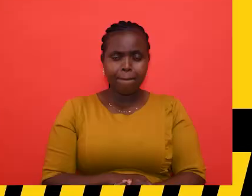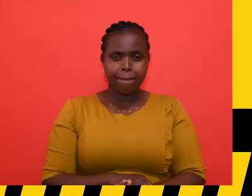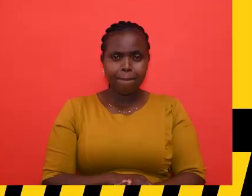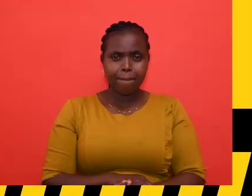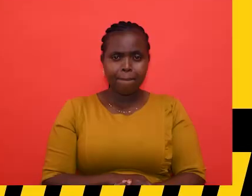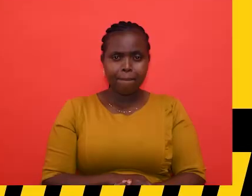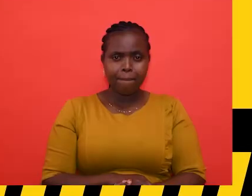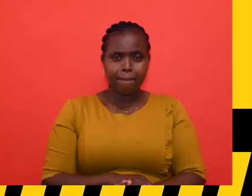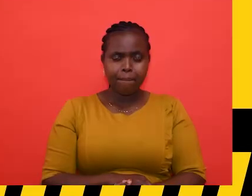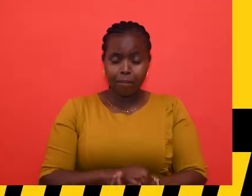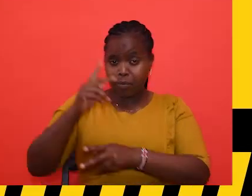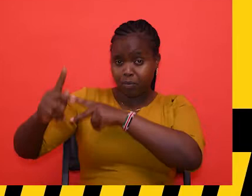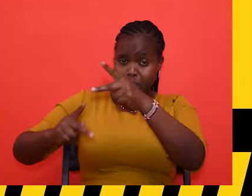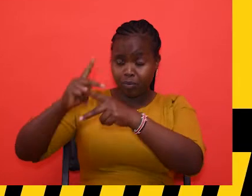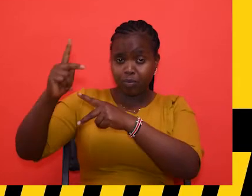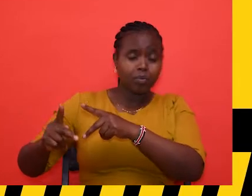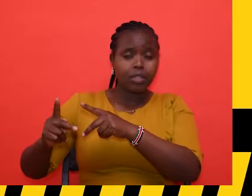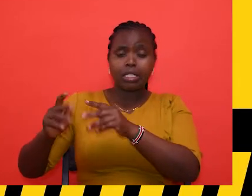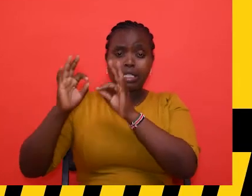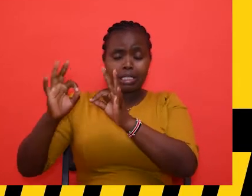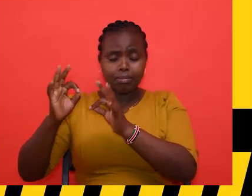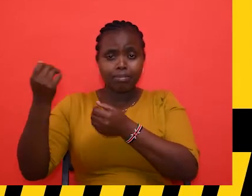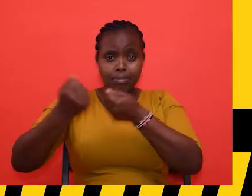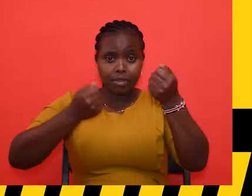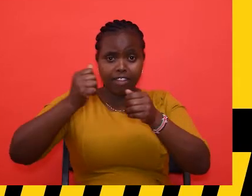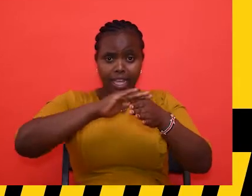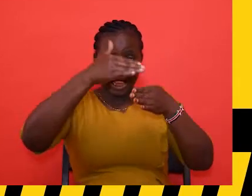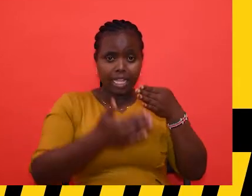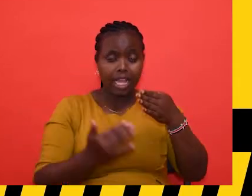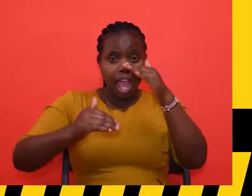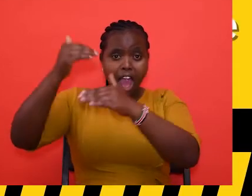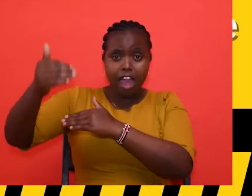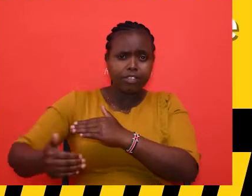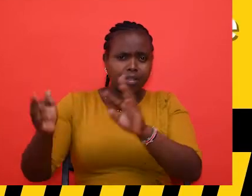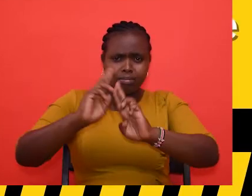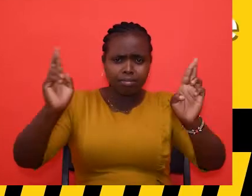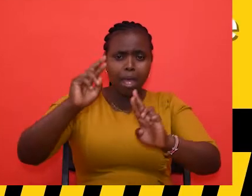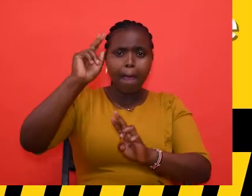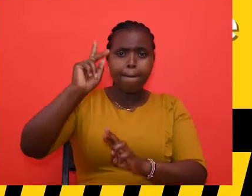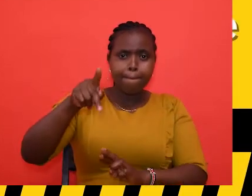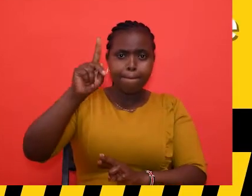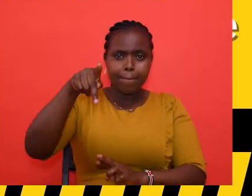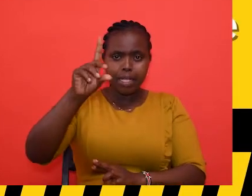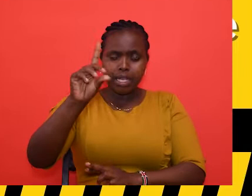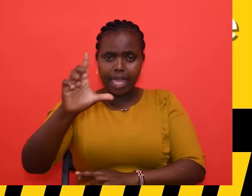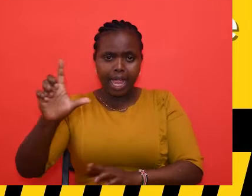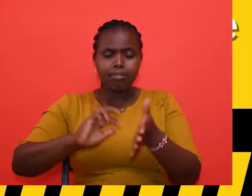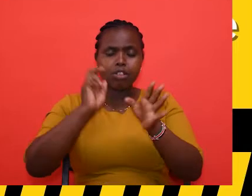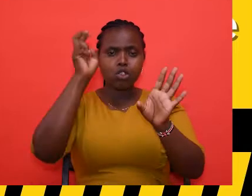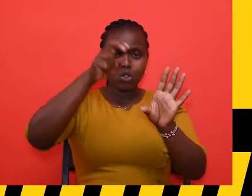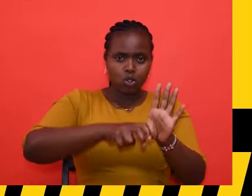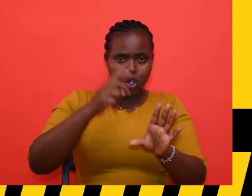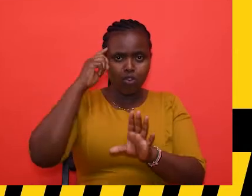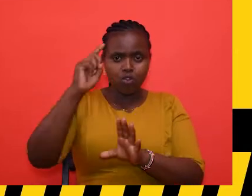Processing and issuance of smart driving license. After the maturity of the PDL, log into your TIMS account and book for driving test at a preferred NTSA test